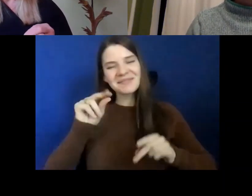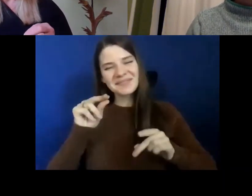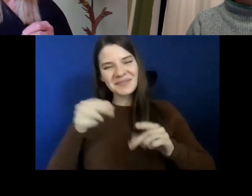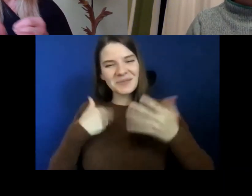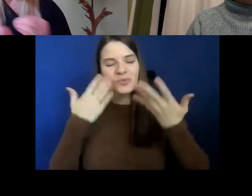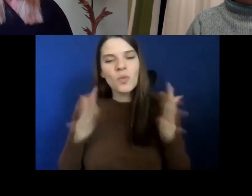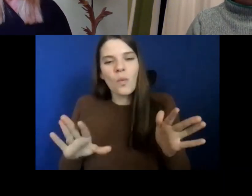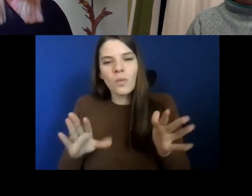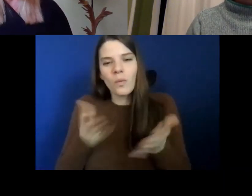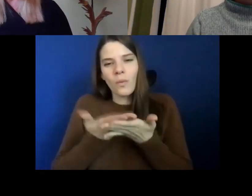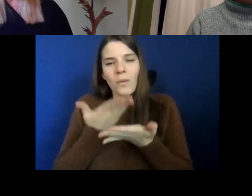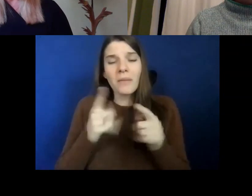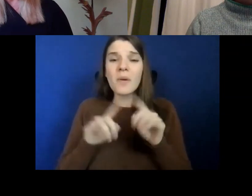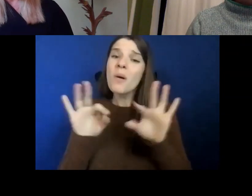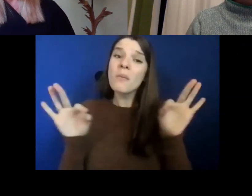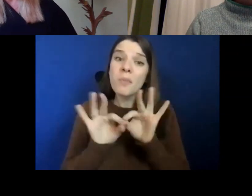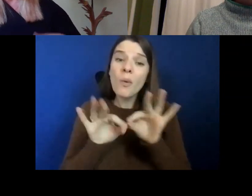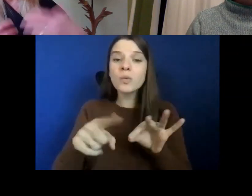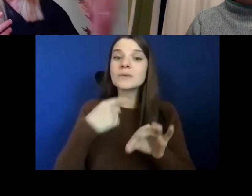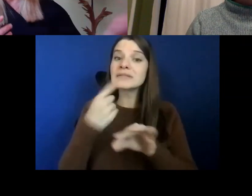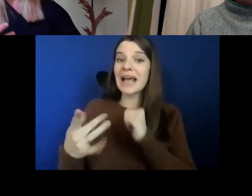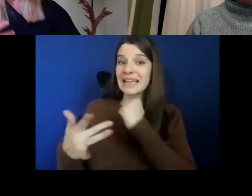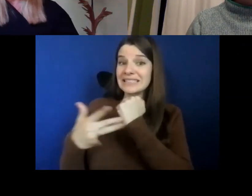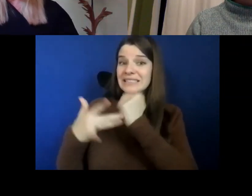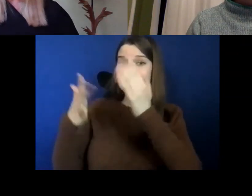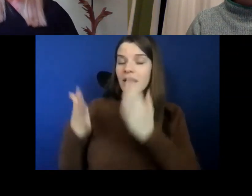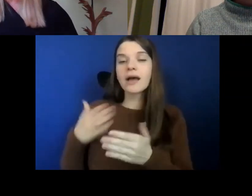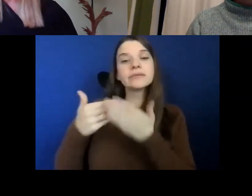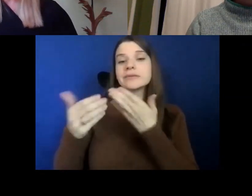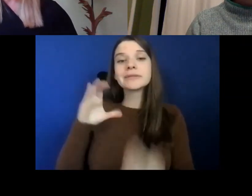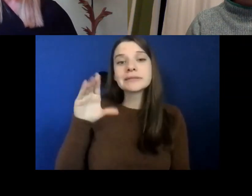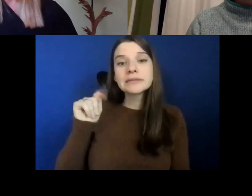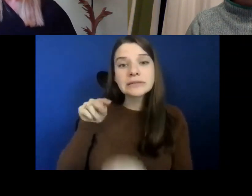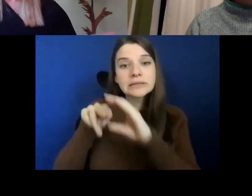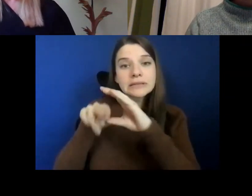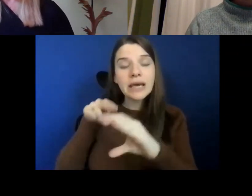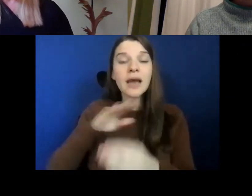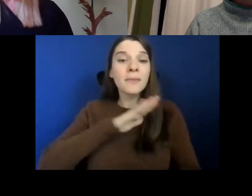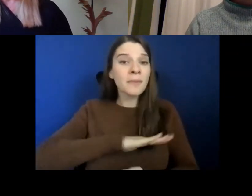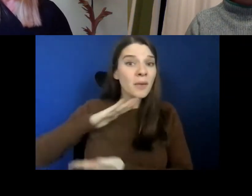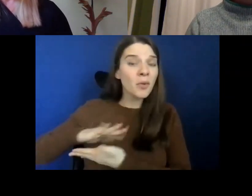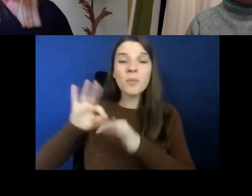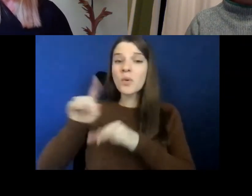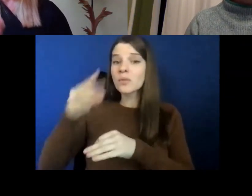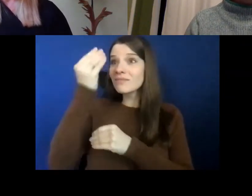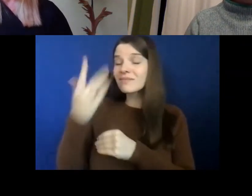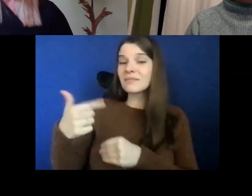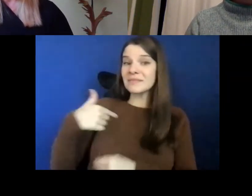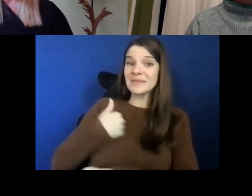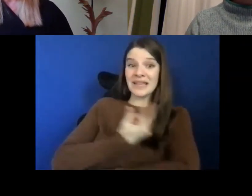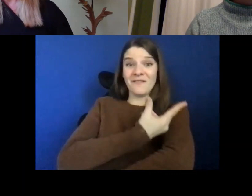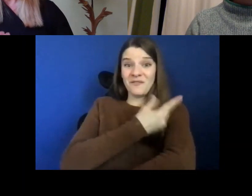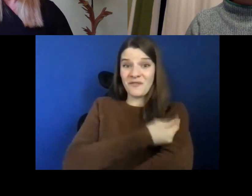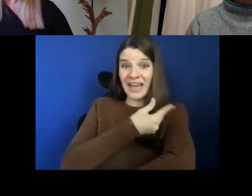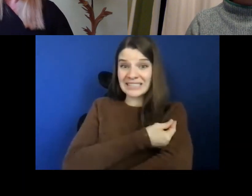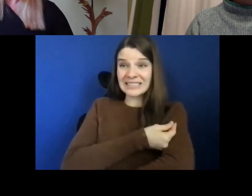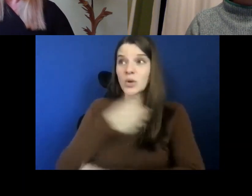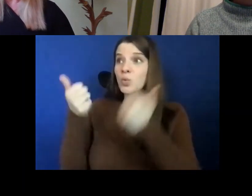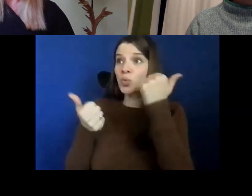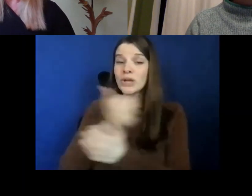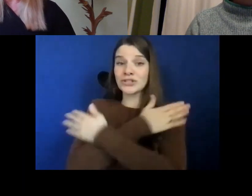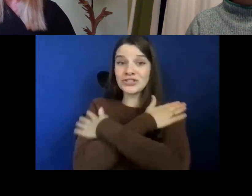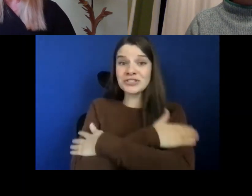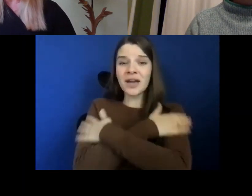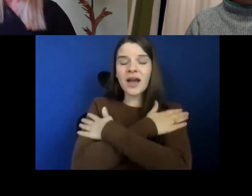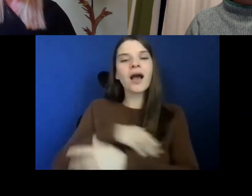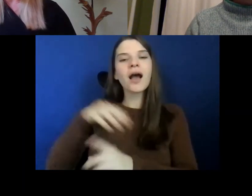That as long as you tell a technician, whether you're getting a CAT scan or a mammogram, that you've had a COVID vaccine and on which side, then the radiologist